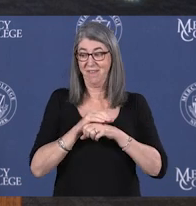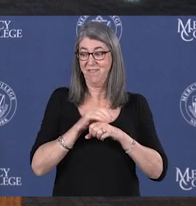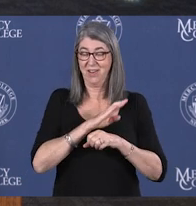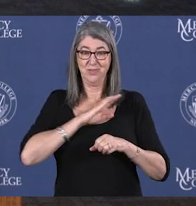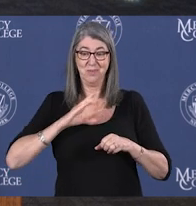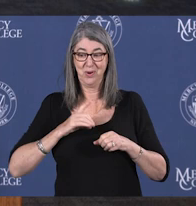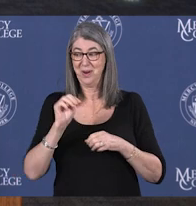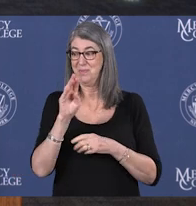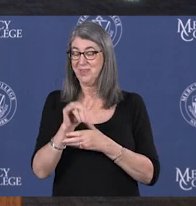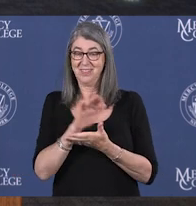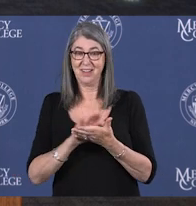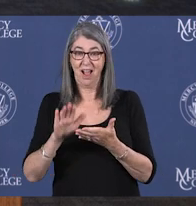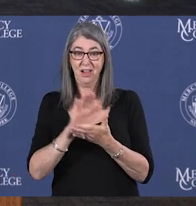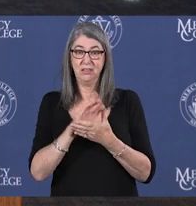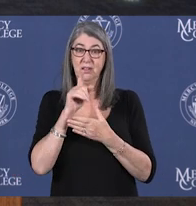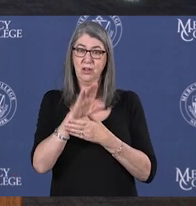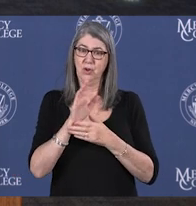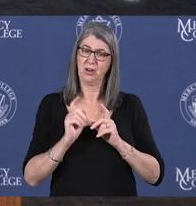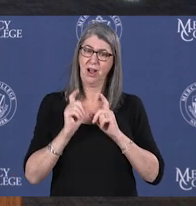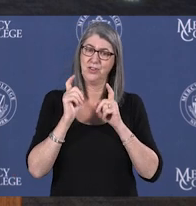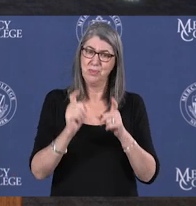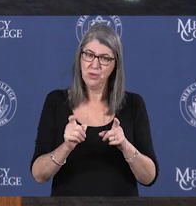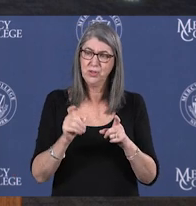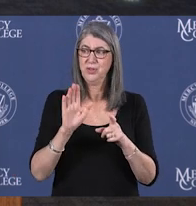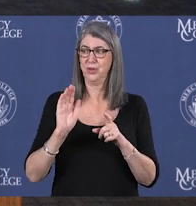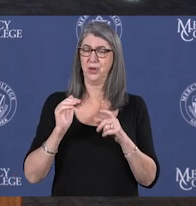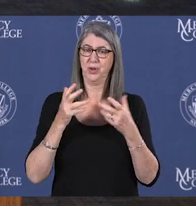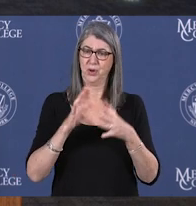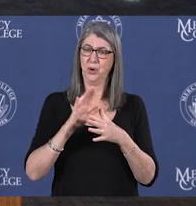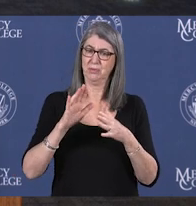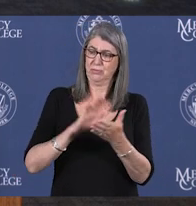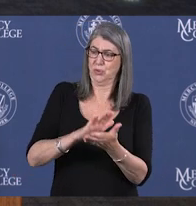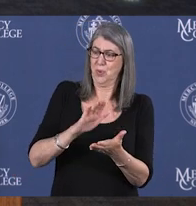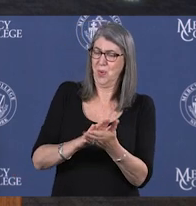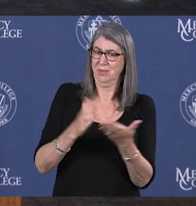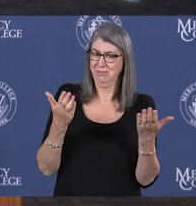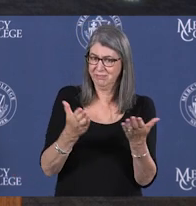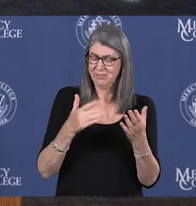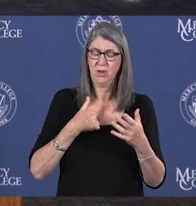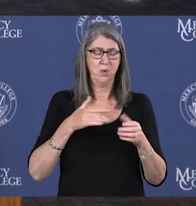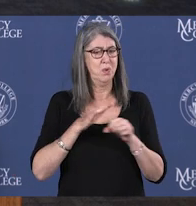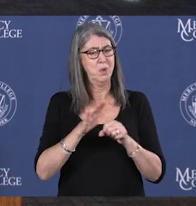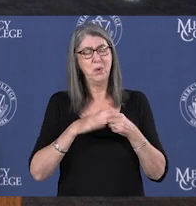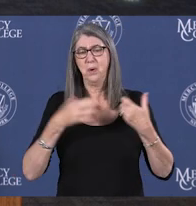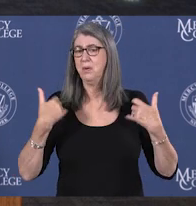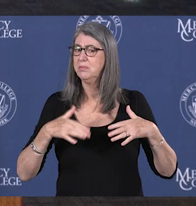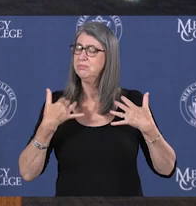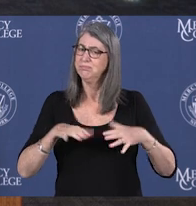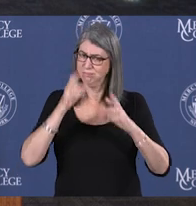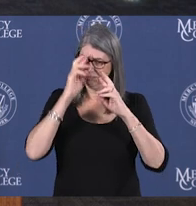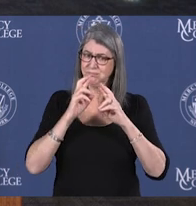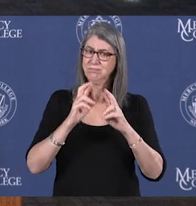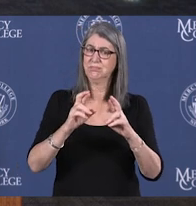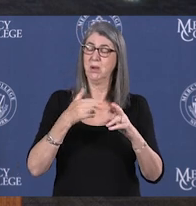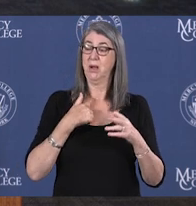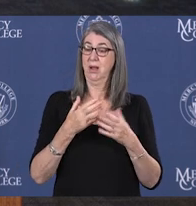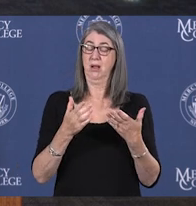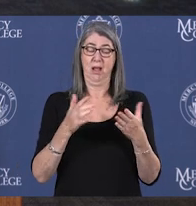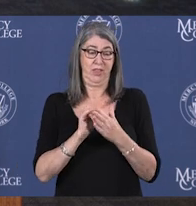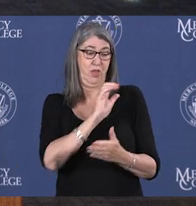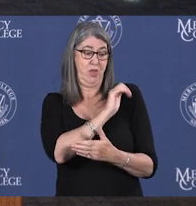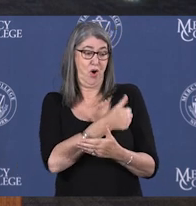of Education Advisory Board at Mercy College, your contribution to your alma mater is plentiful and greatly